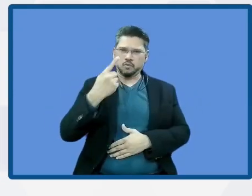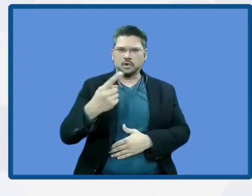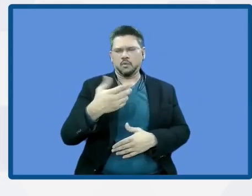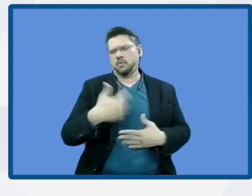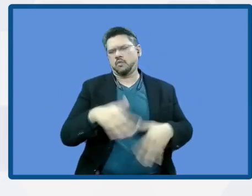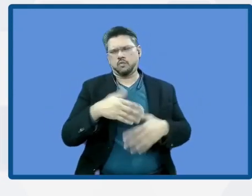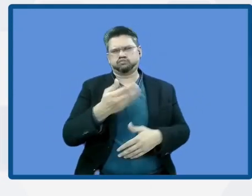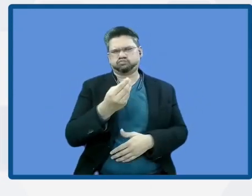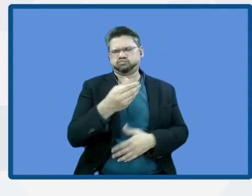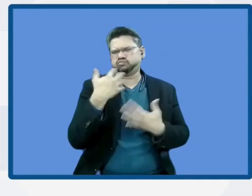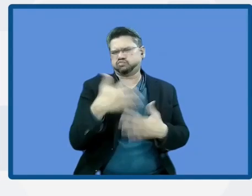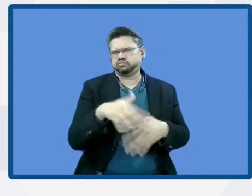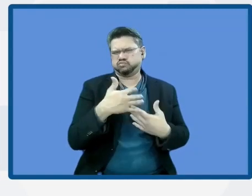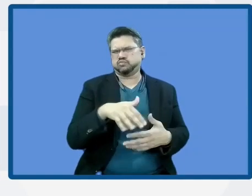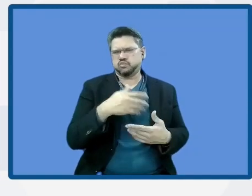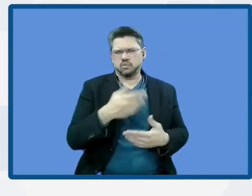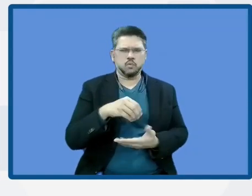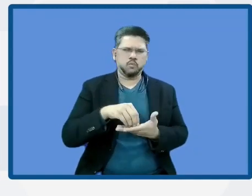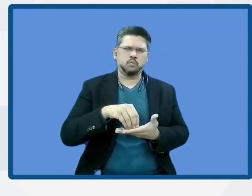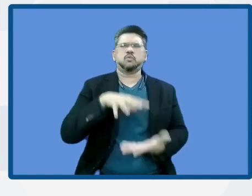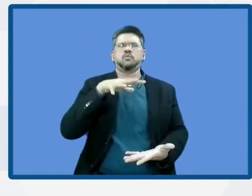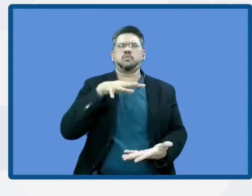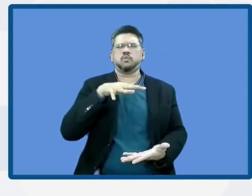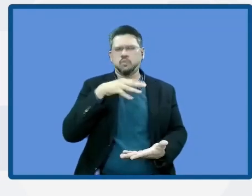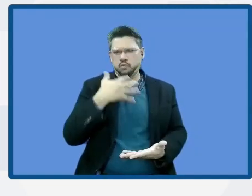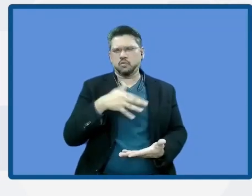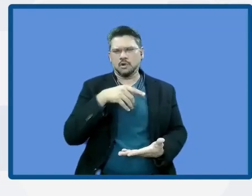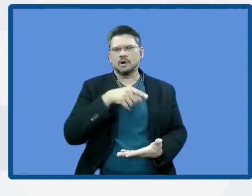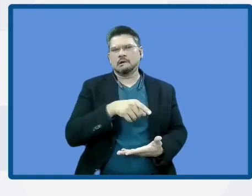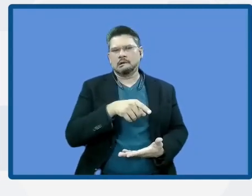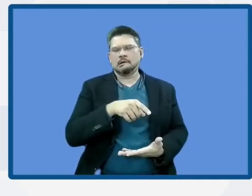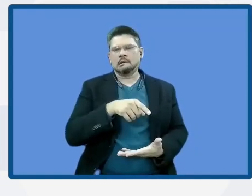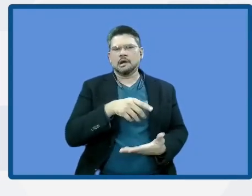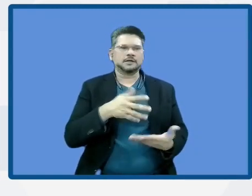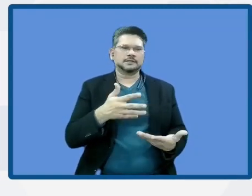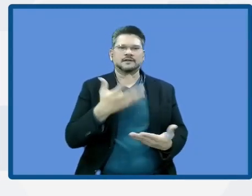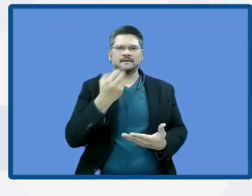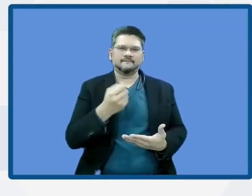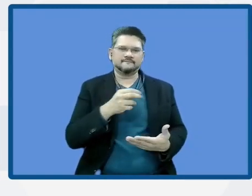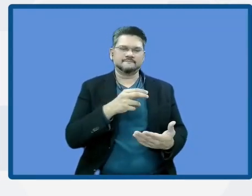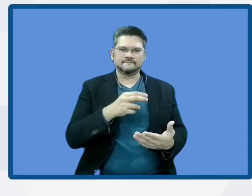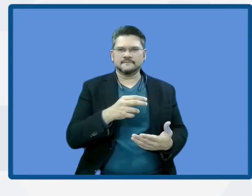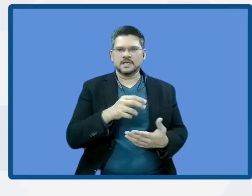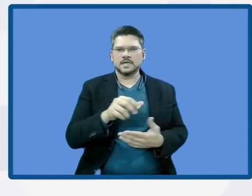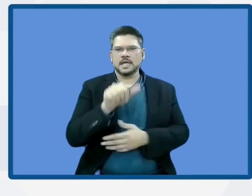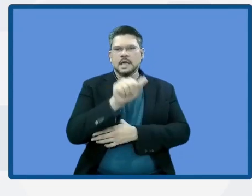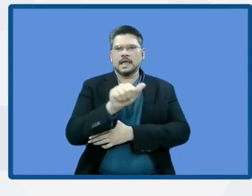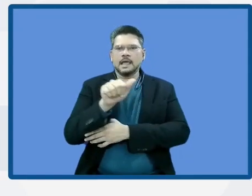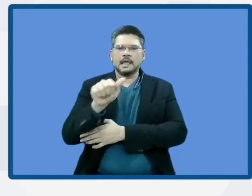these very expensive devices. There's a AA battery in this equipment.